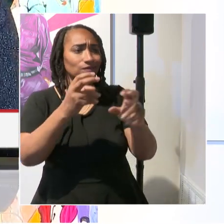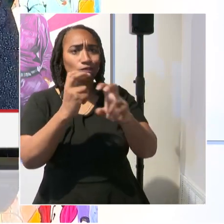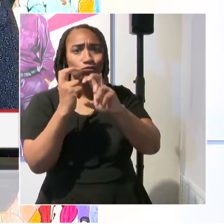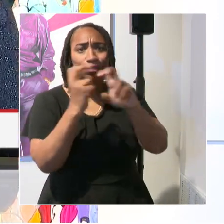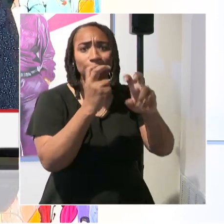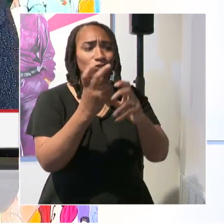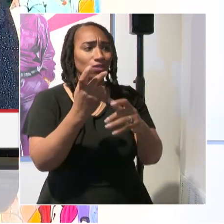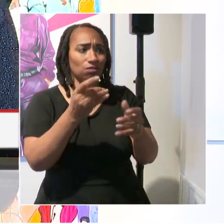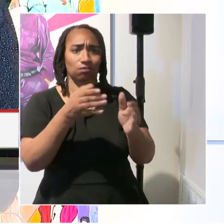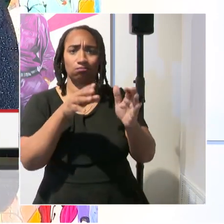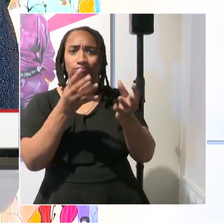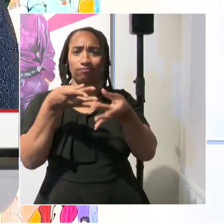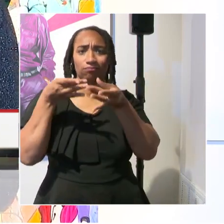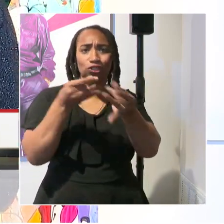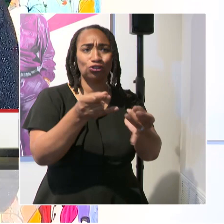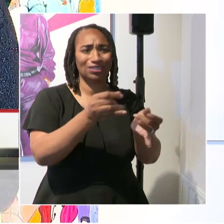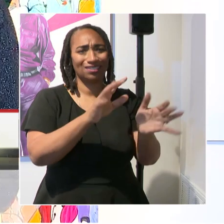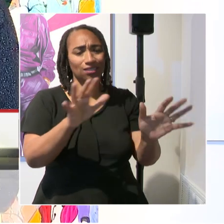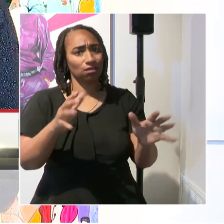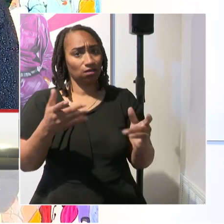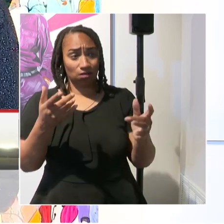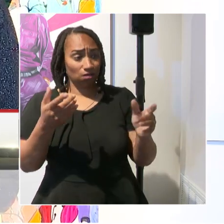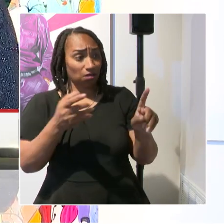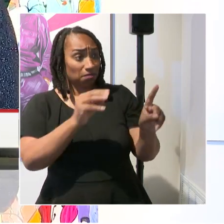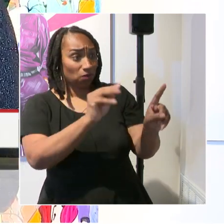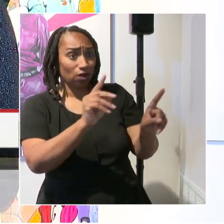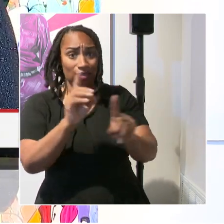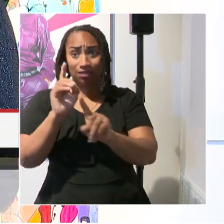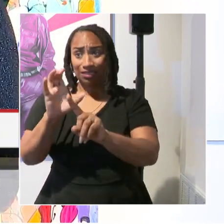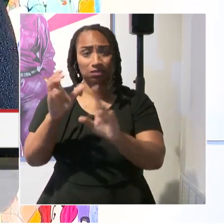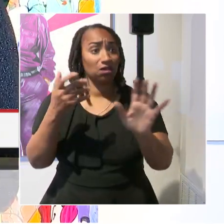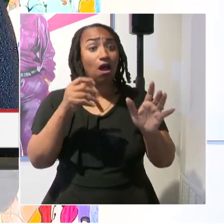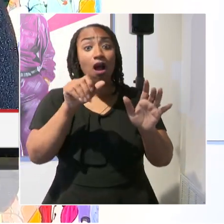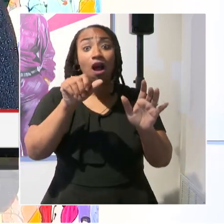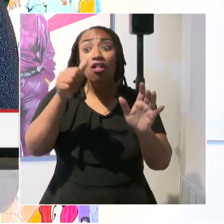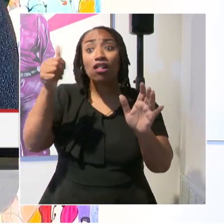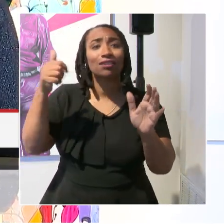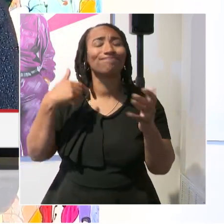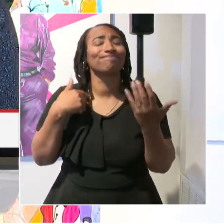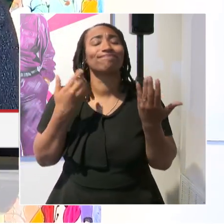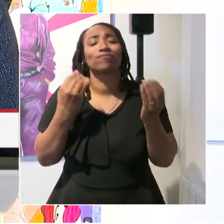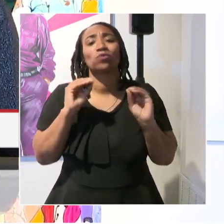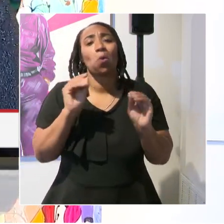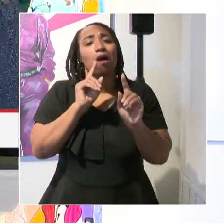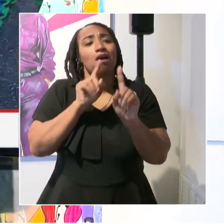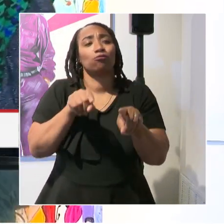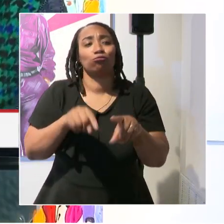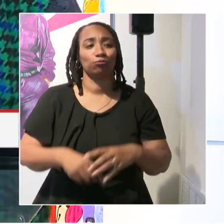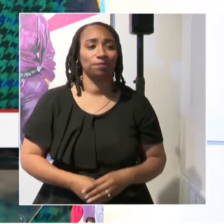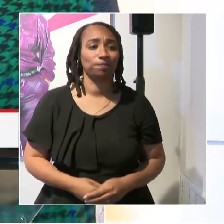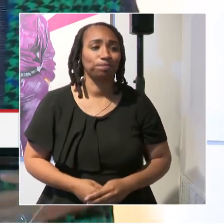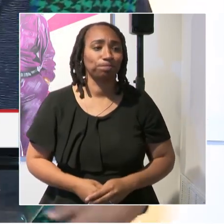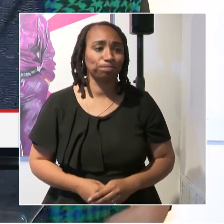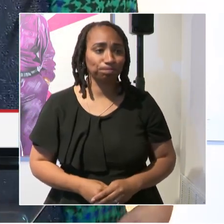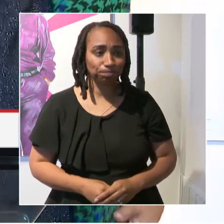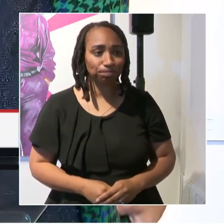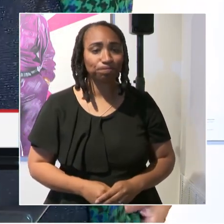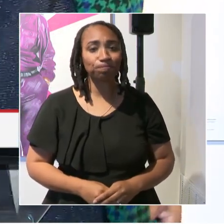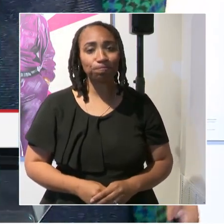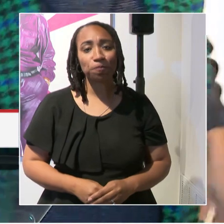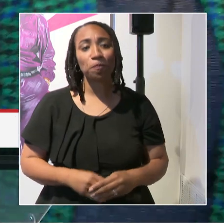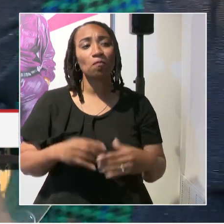question moving forward. And could we ask Councilmember McDuffie a question, please?